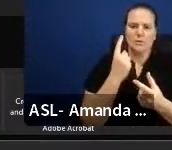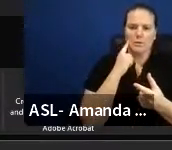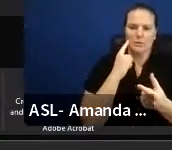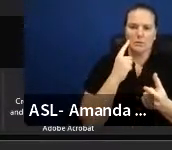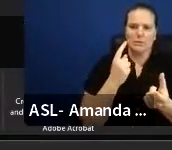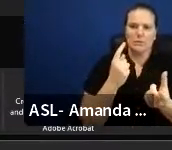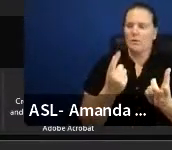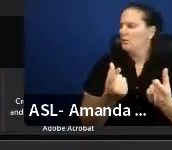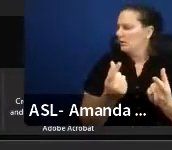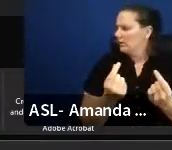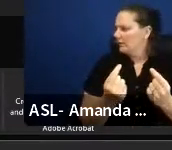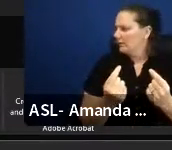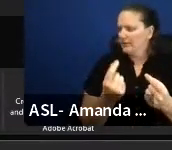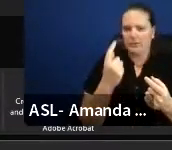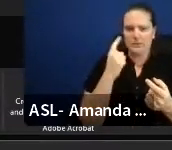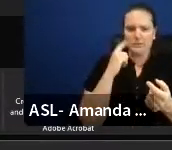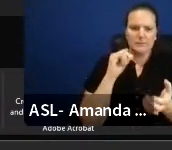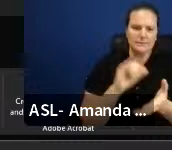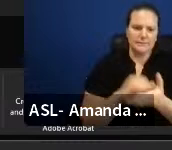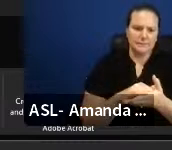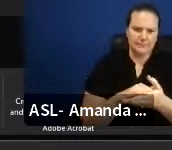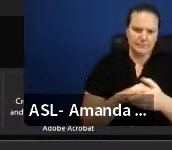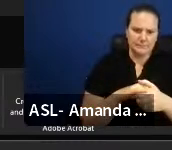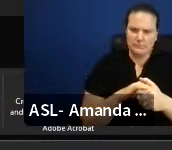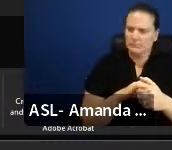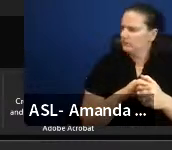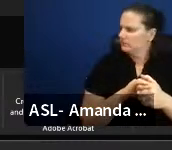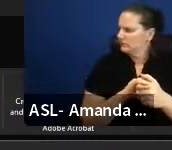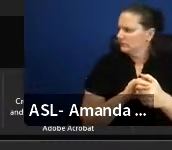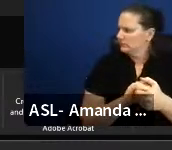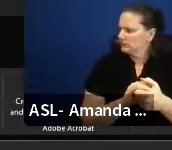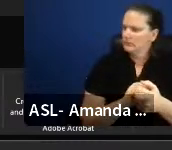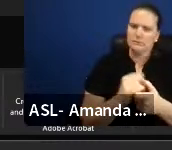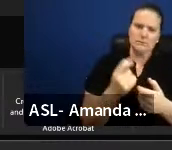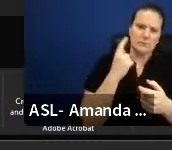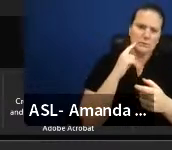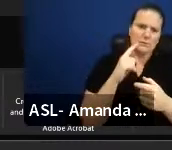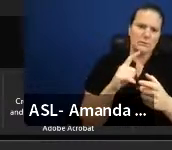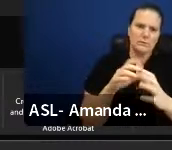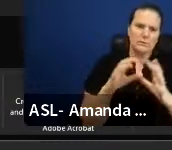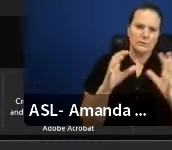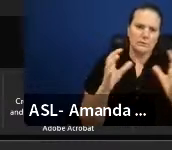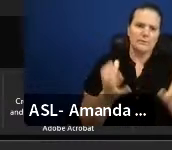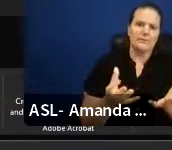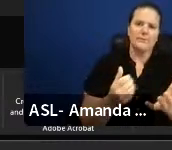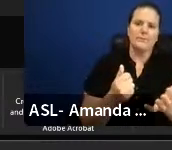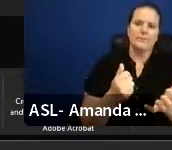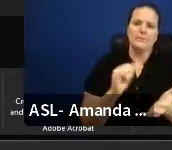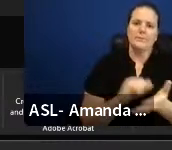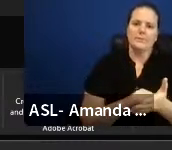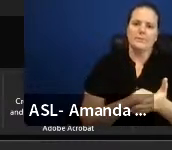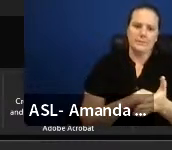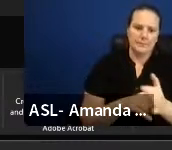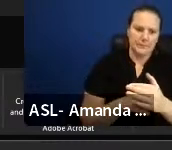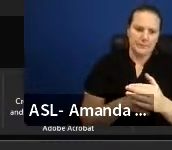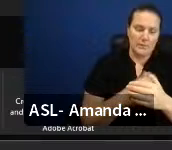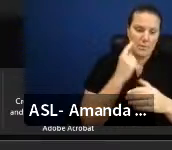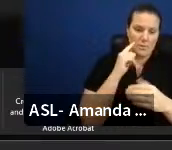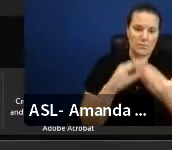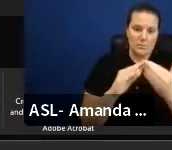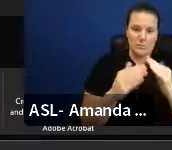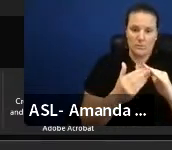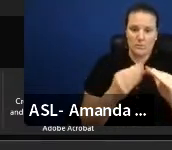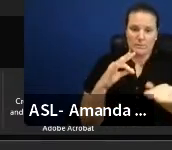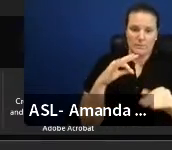one advisory group forward instead of that will have the umbrella responsibilities for community benefits,